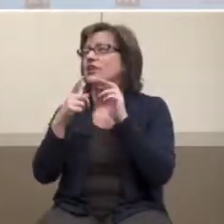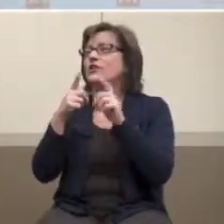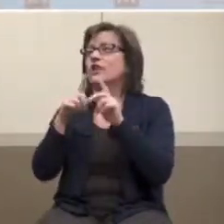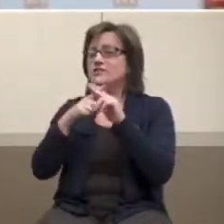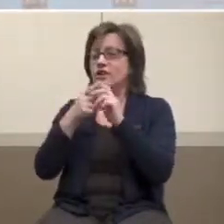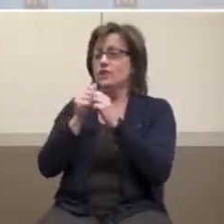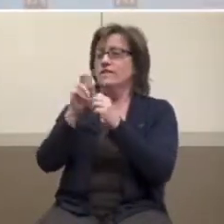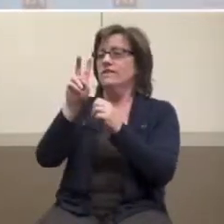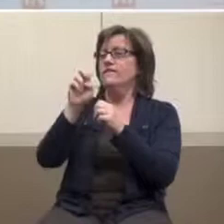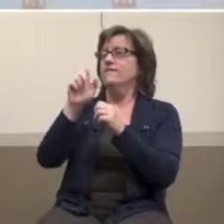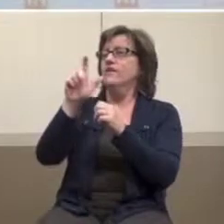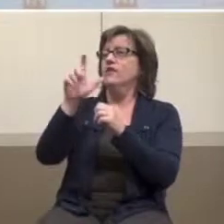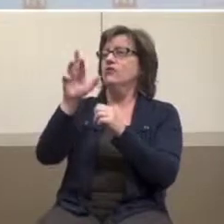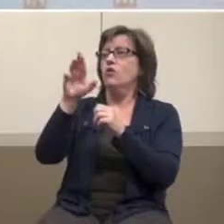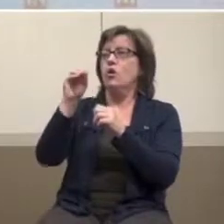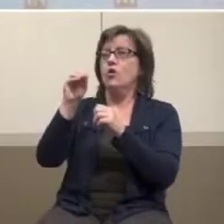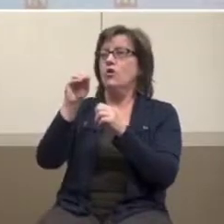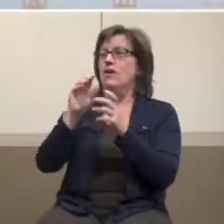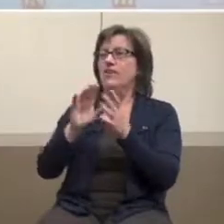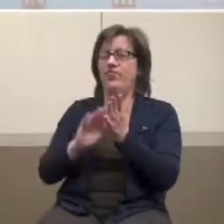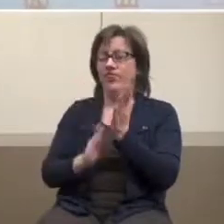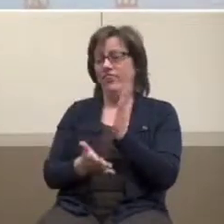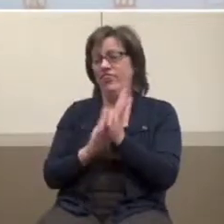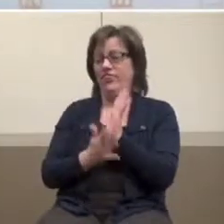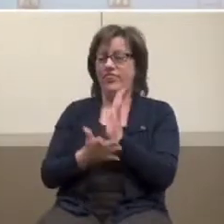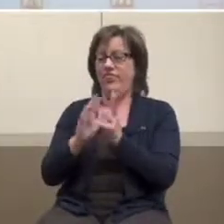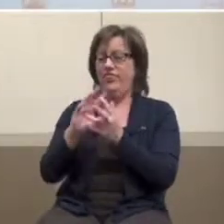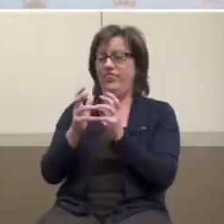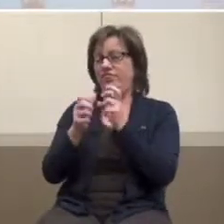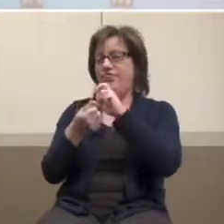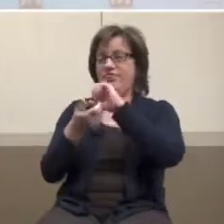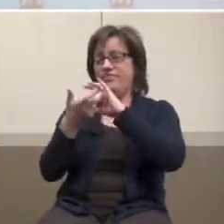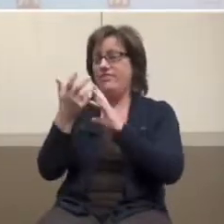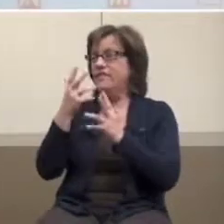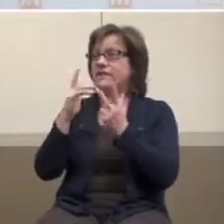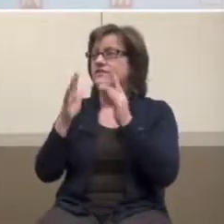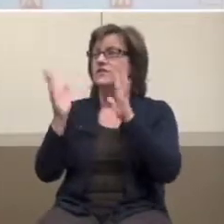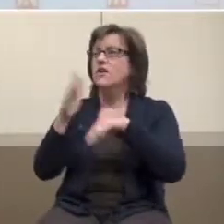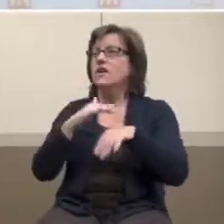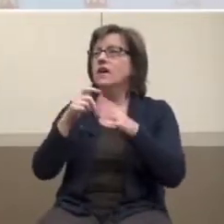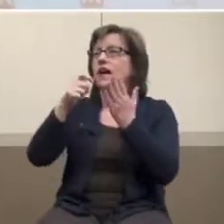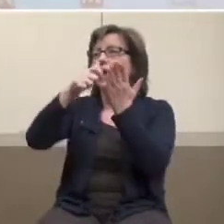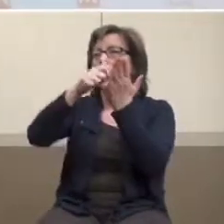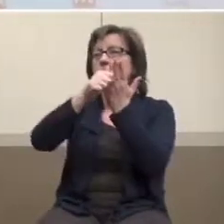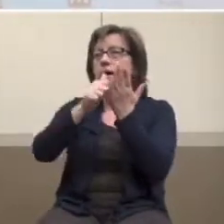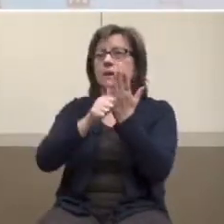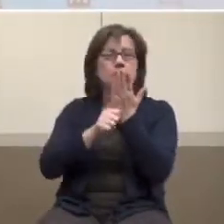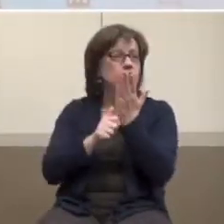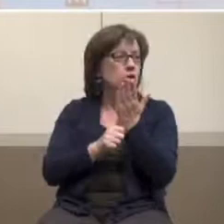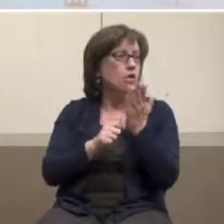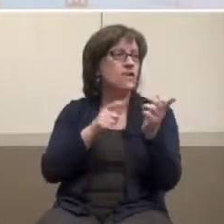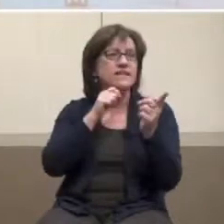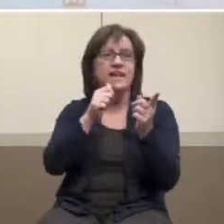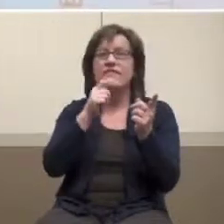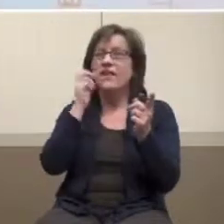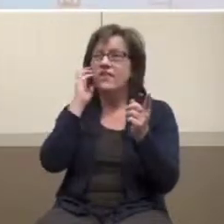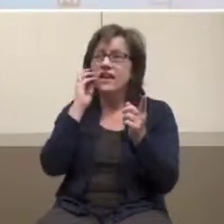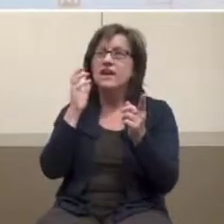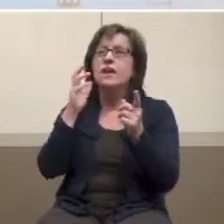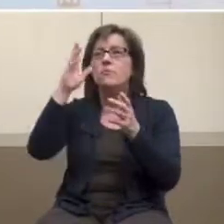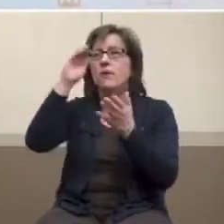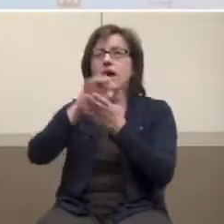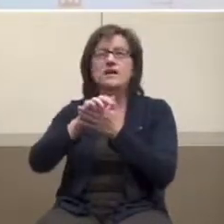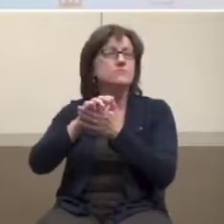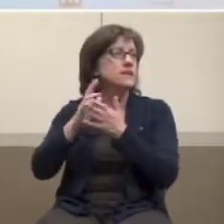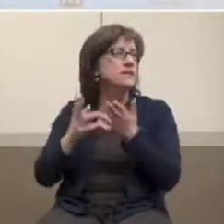just got ripped up, torn up. So finally I'm like, well, let's take that. I was able to punch holes in it because it's not that thick. My husband cut it and then